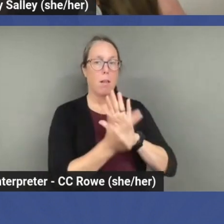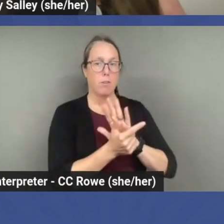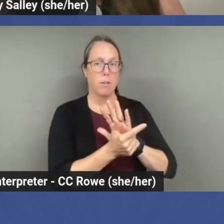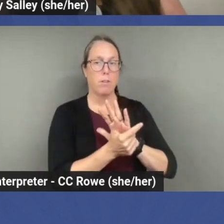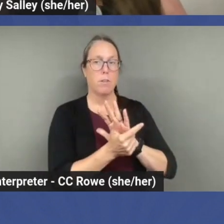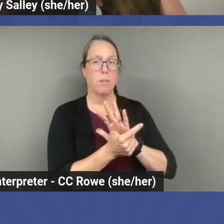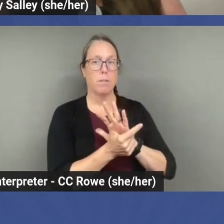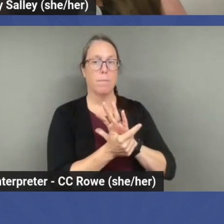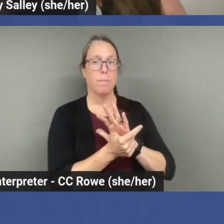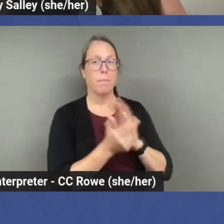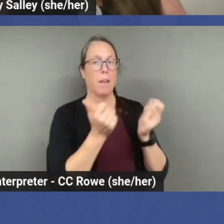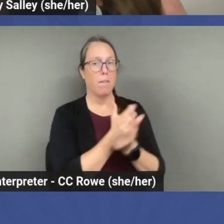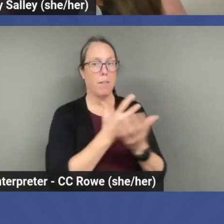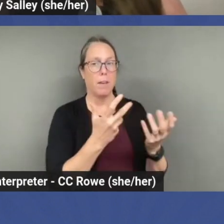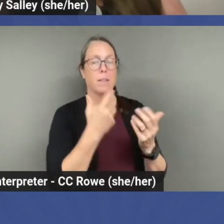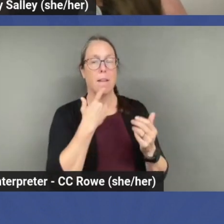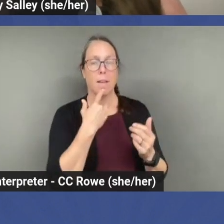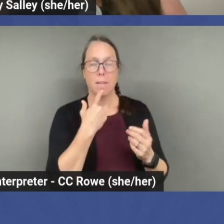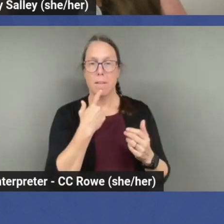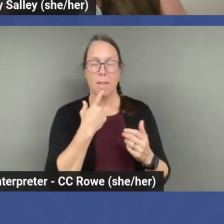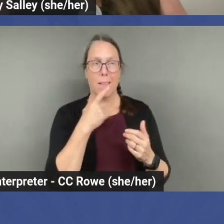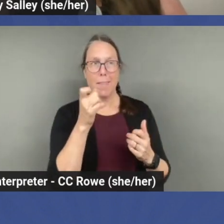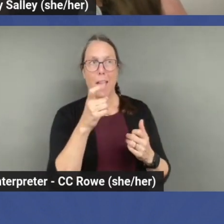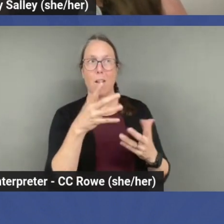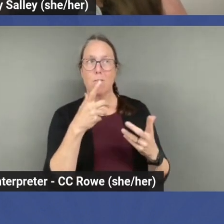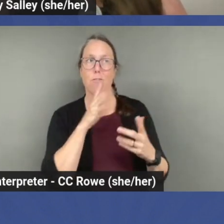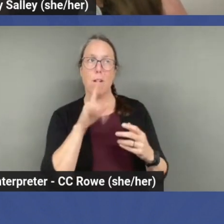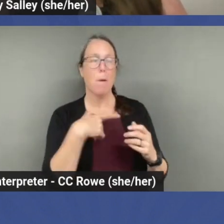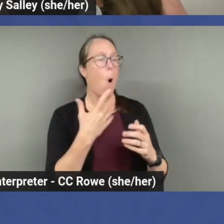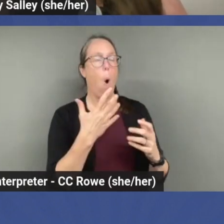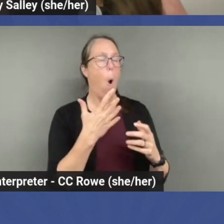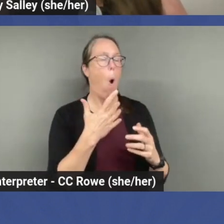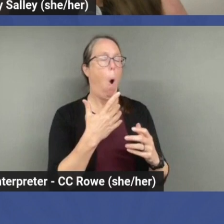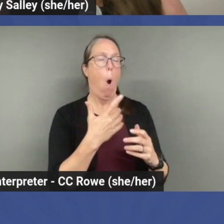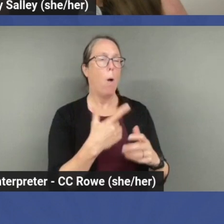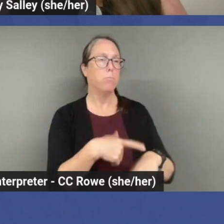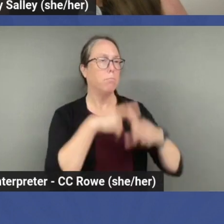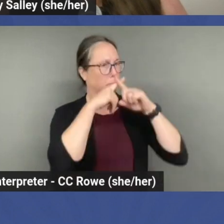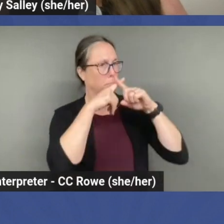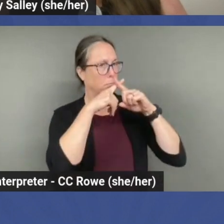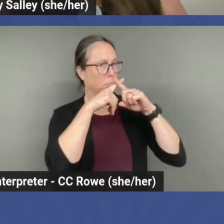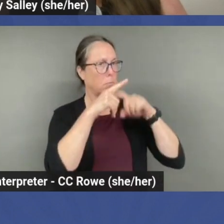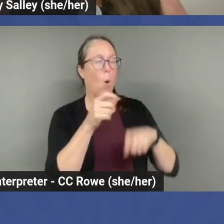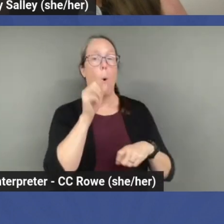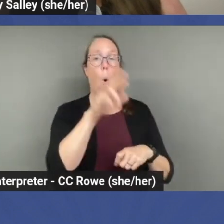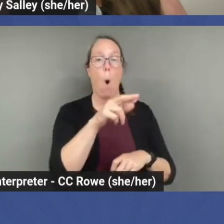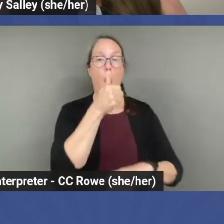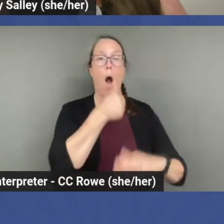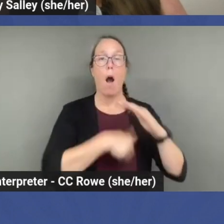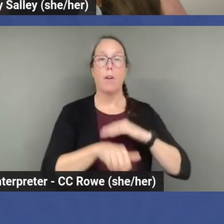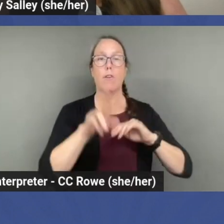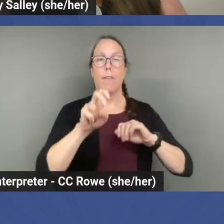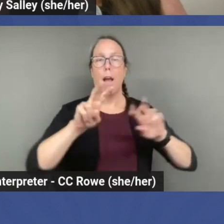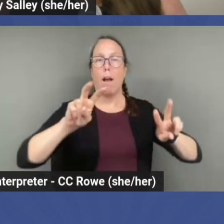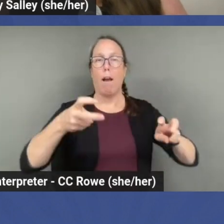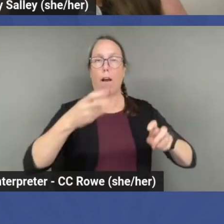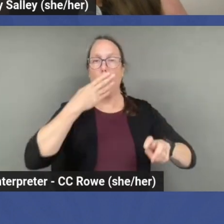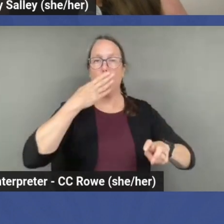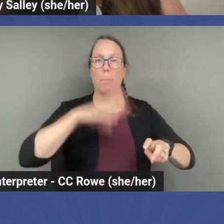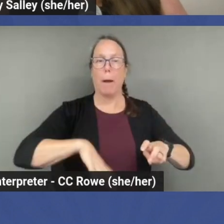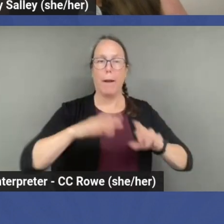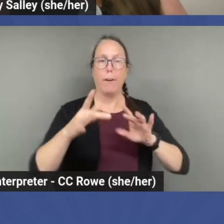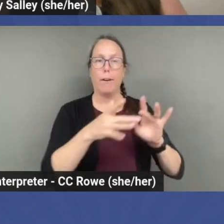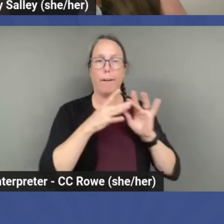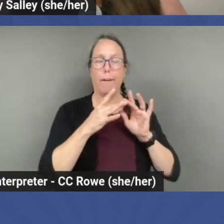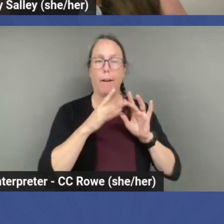pointing companies towards censorship of that content, or under the bad internet bills kind of landscape, threatening encryption and